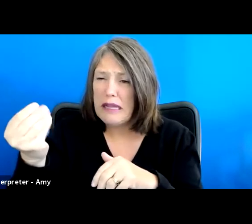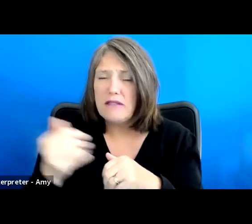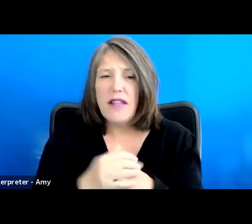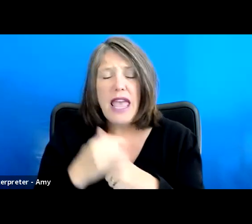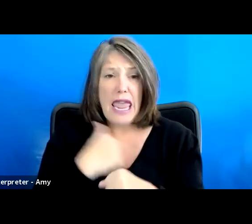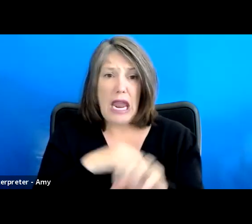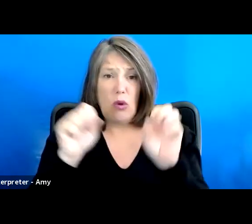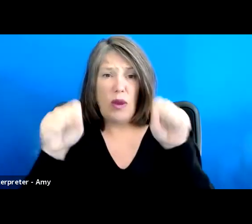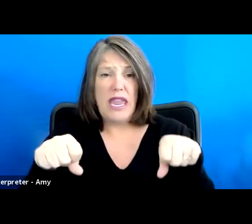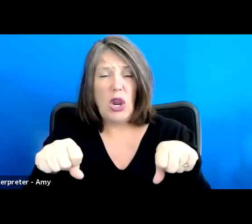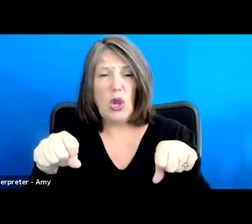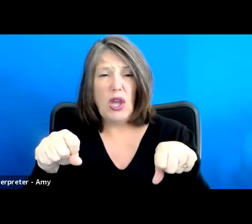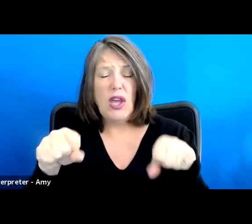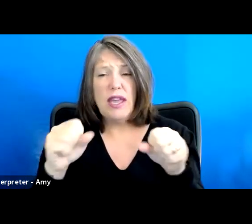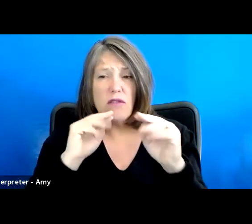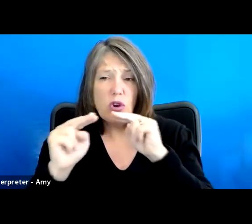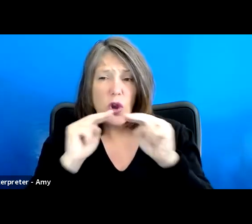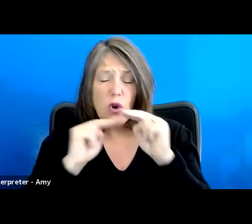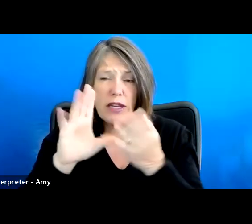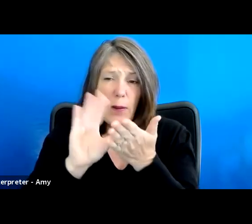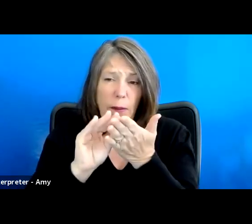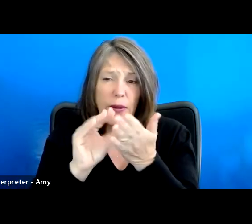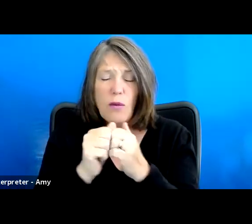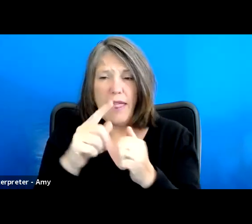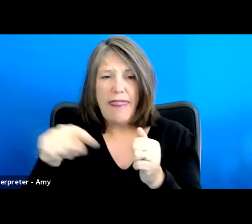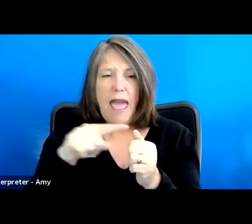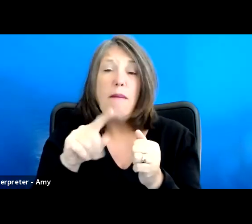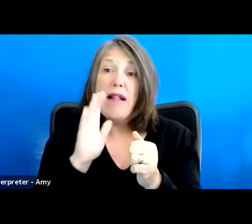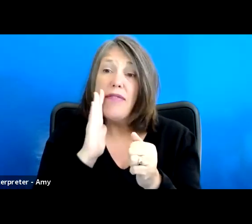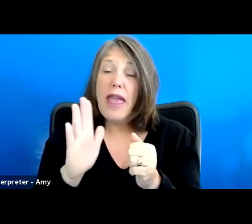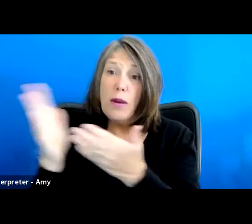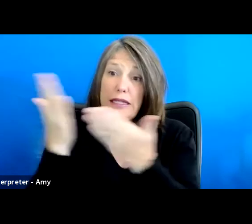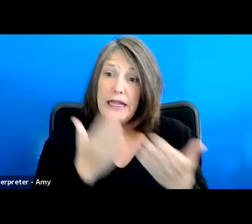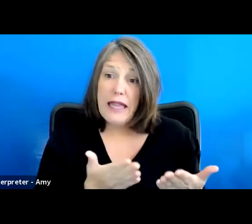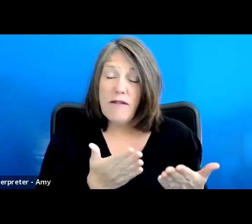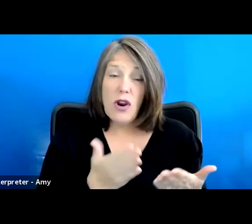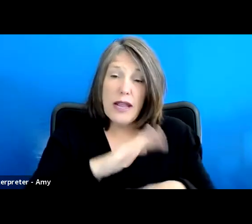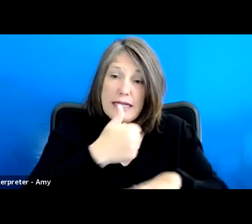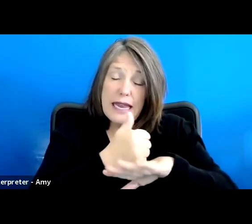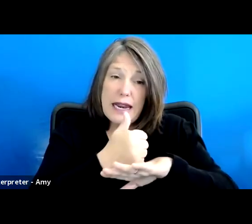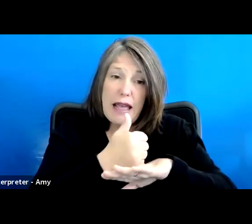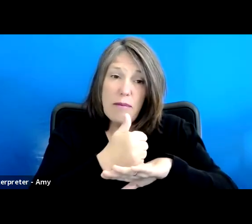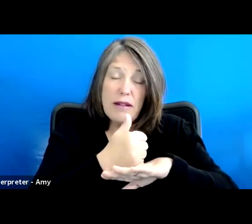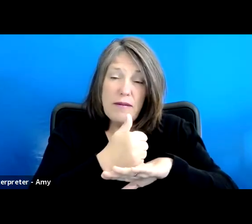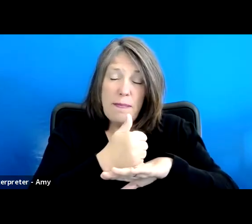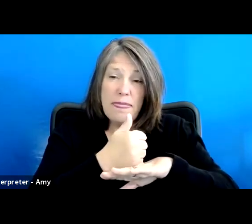we were able to negotiate a discount with them. They'll actually deliver it and set it up in the person's